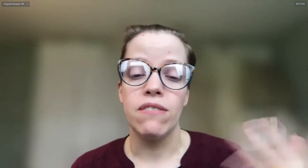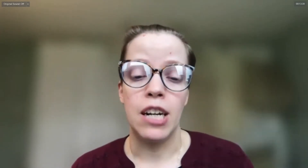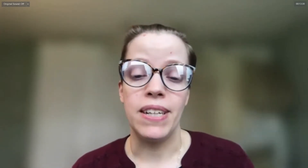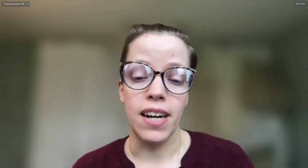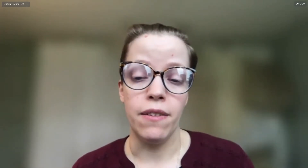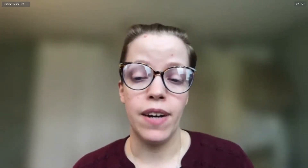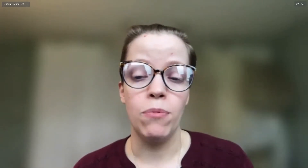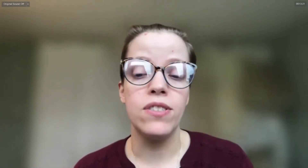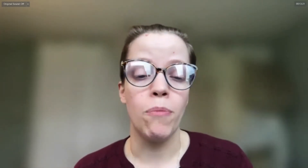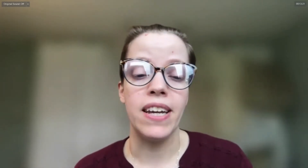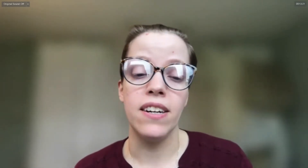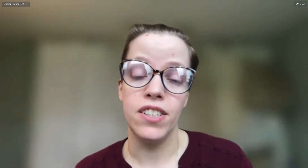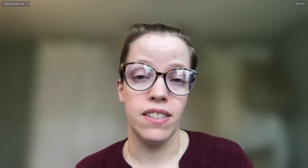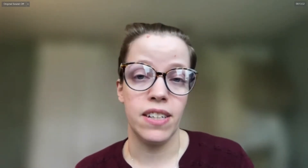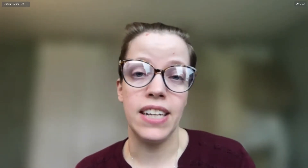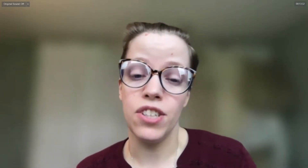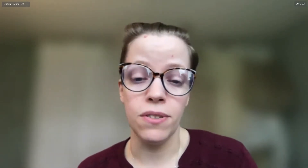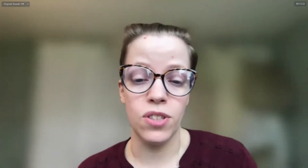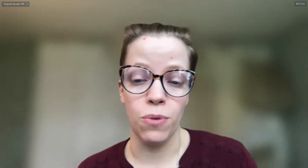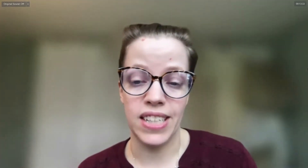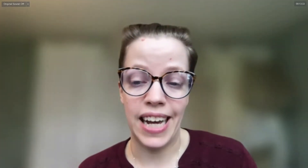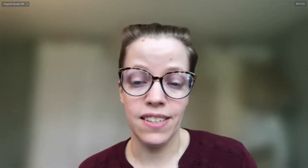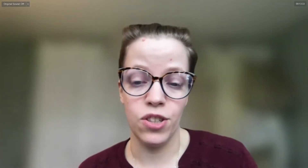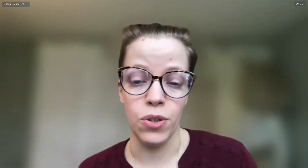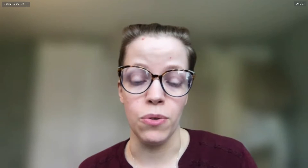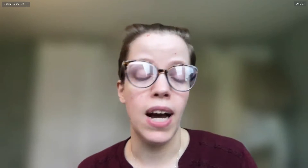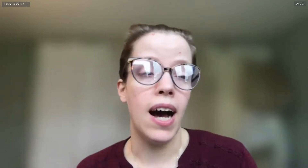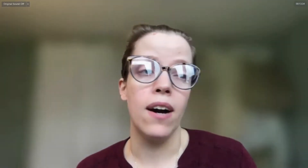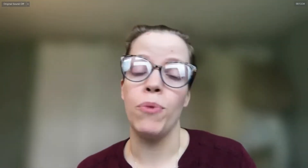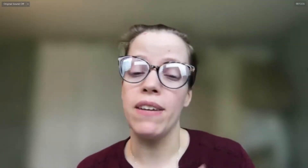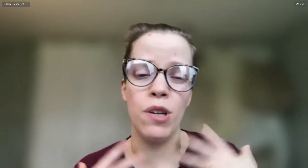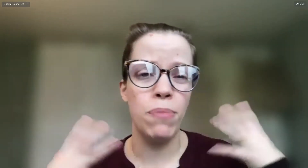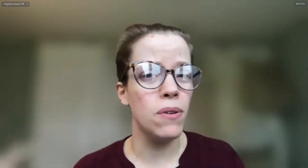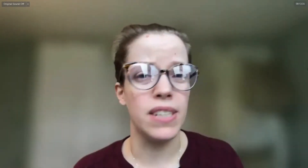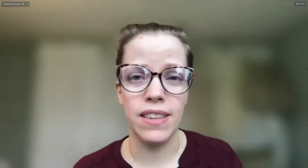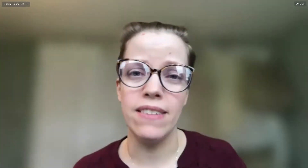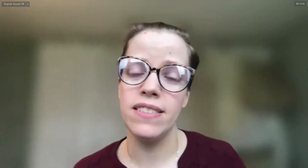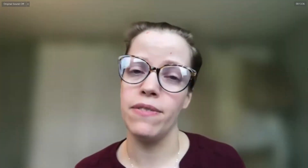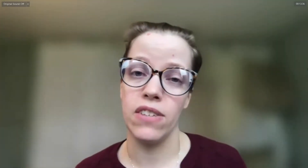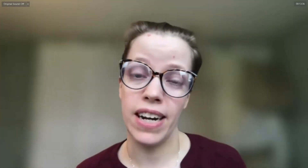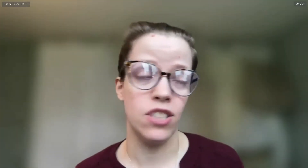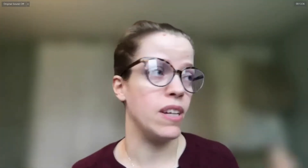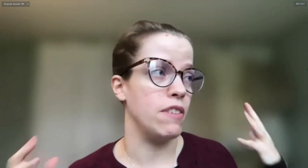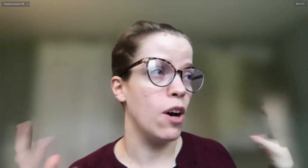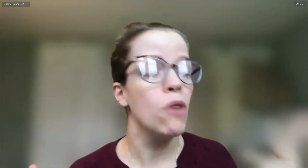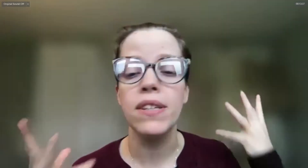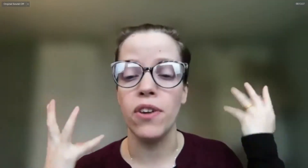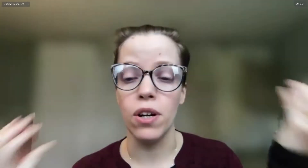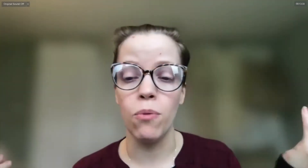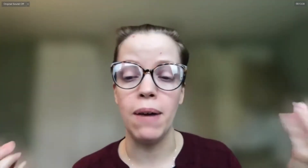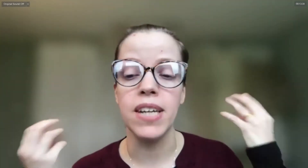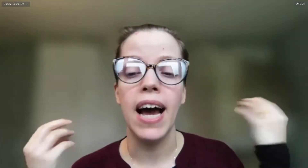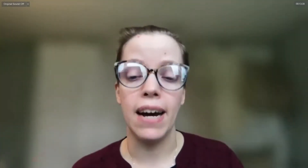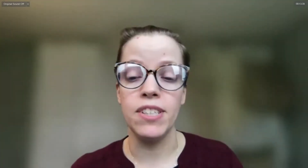times are incredibly tough, and with so many urgent issues to attend to, we can feel pulled in 1,000 different directions. We can feel hopeless